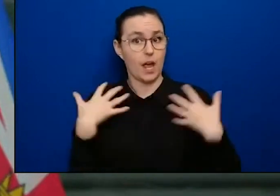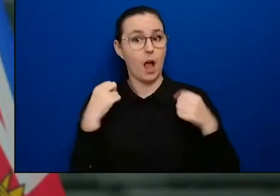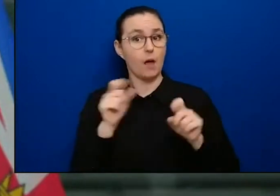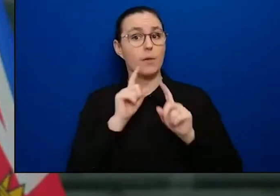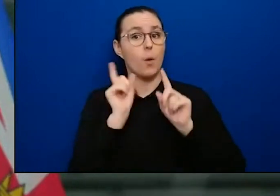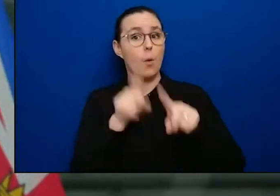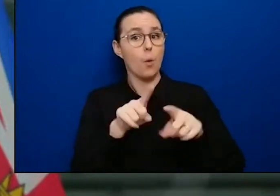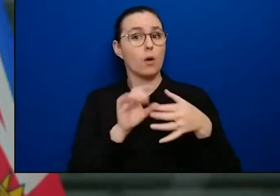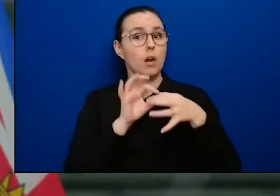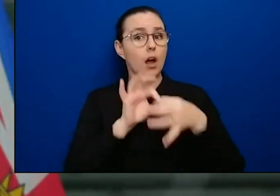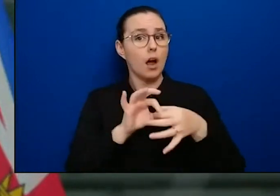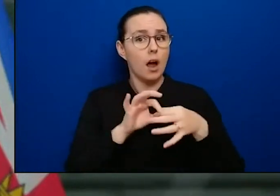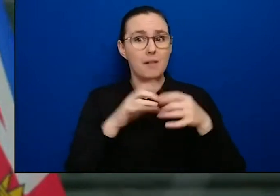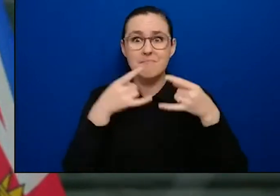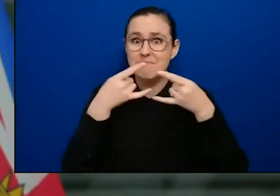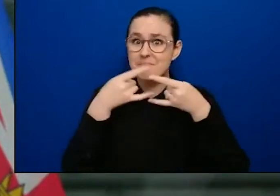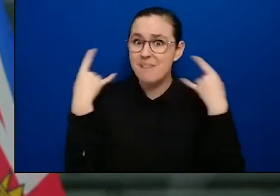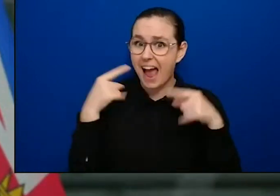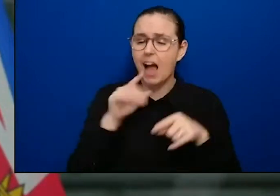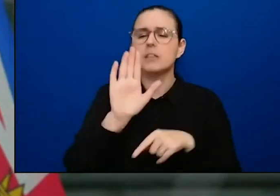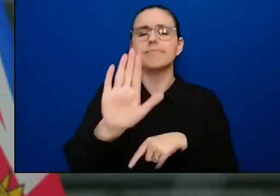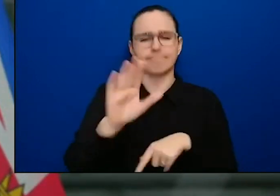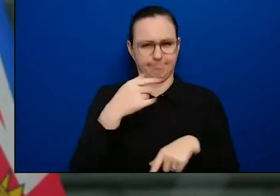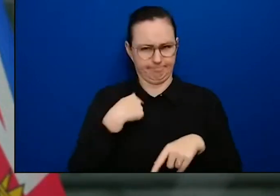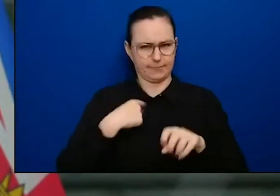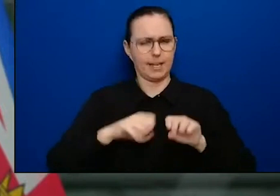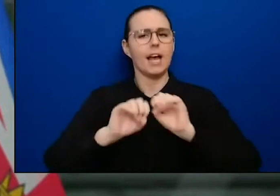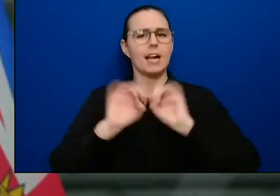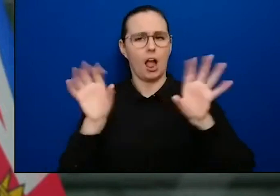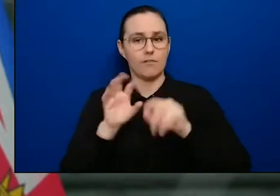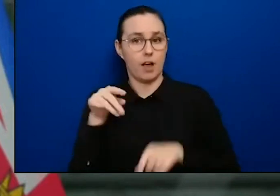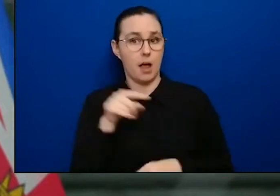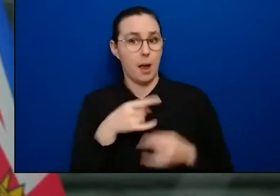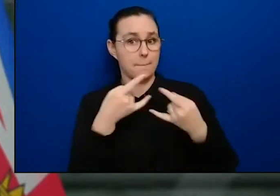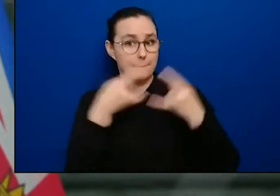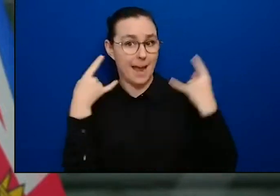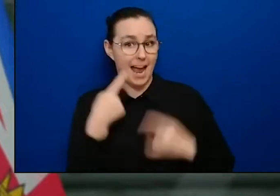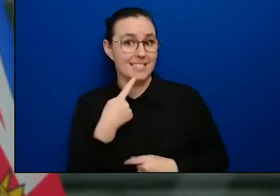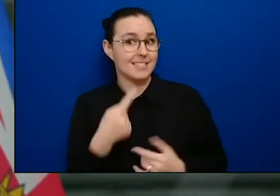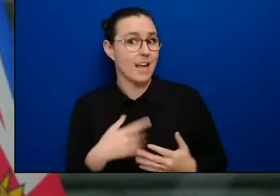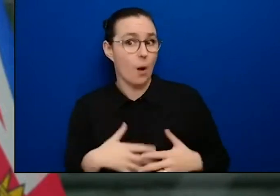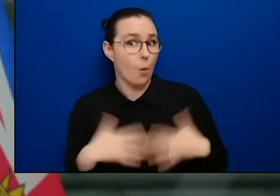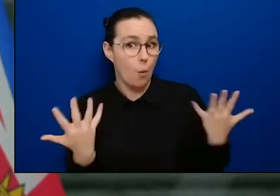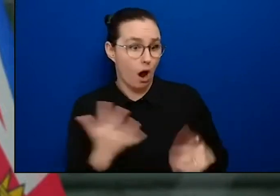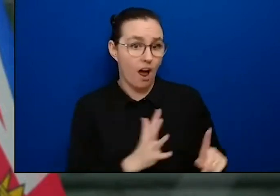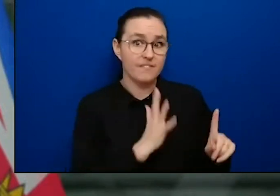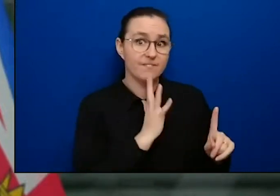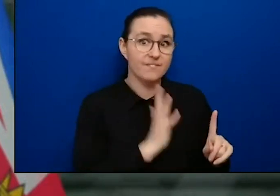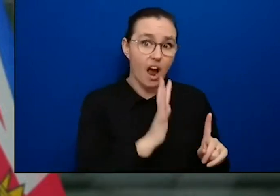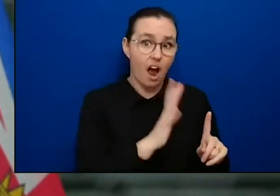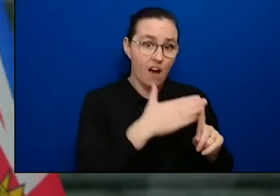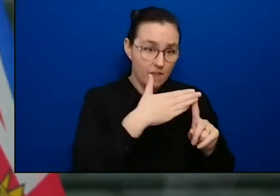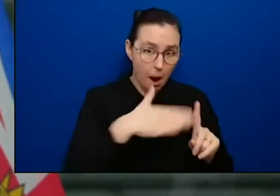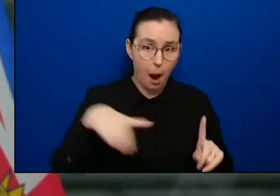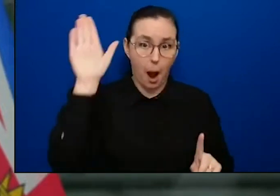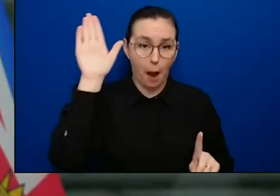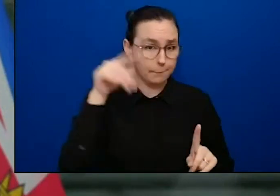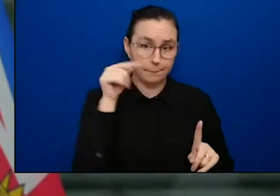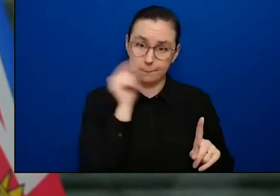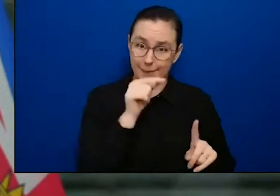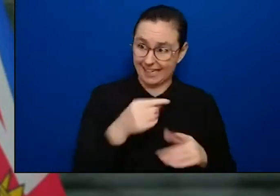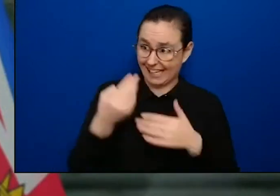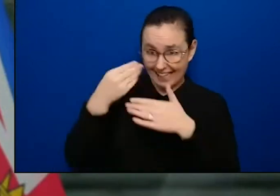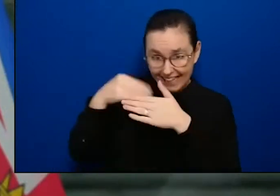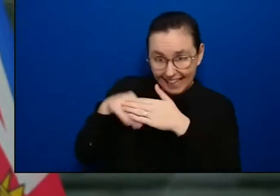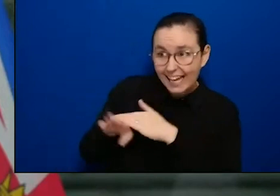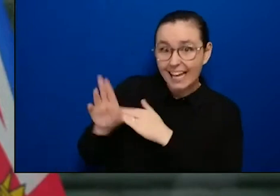everyone 5 years of age and older to wear a mask in all indoor public spaces. This will become more and more important, and